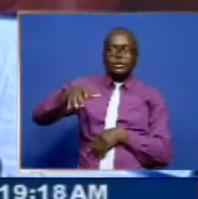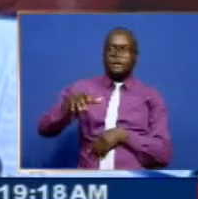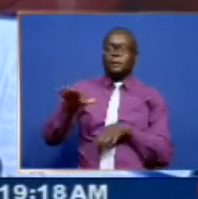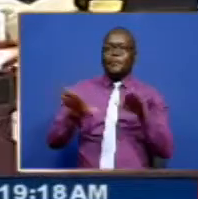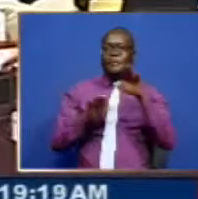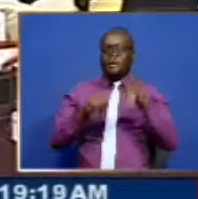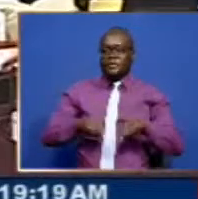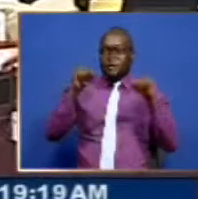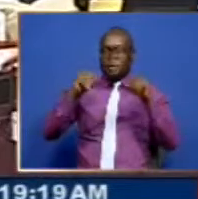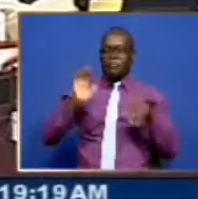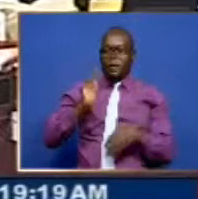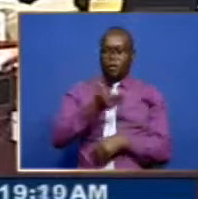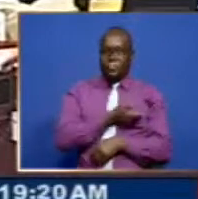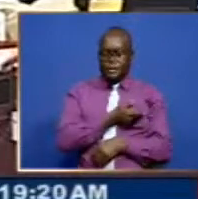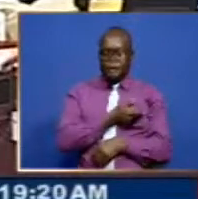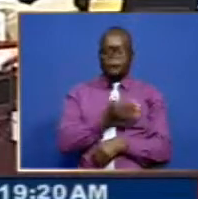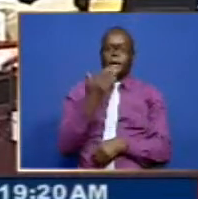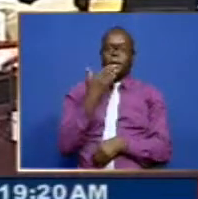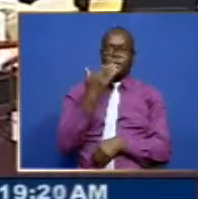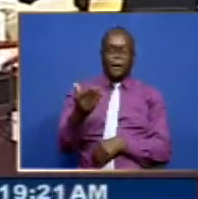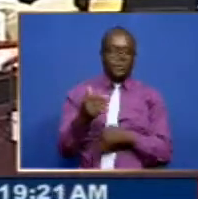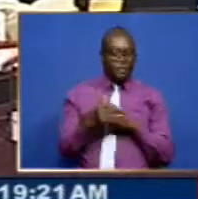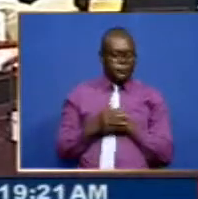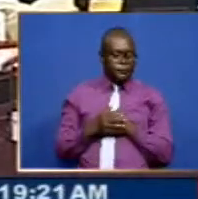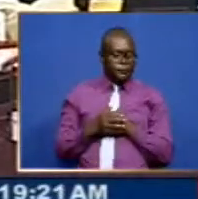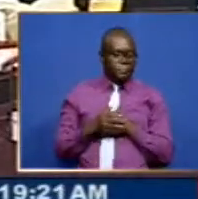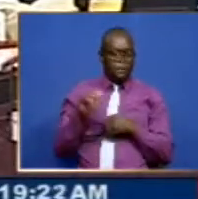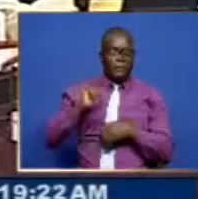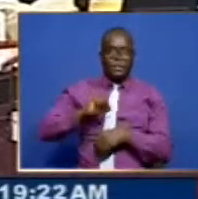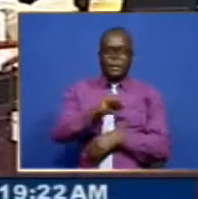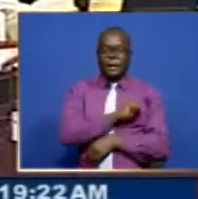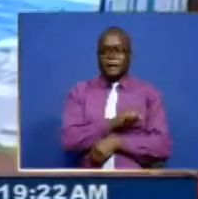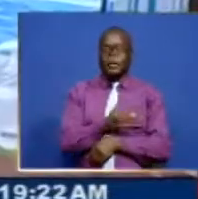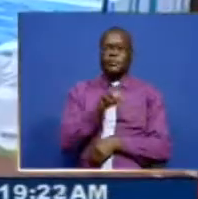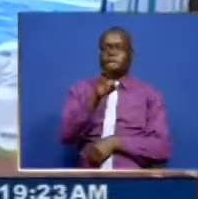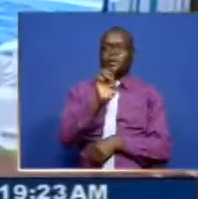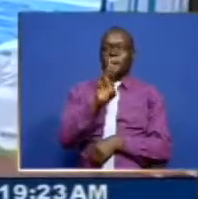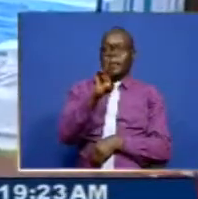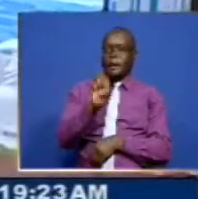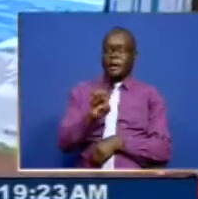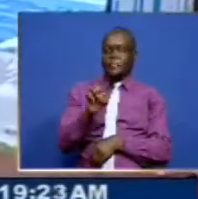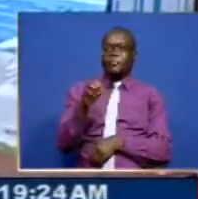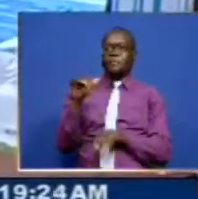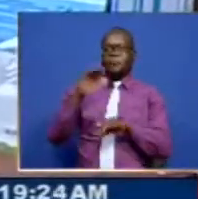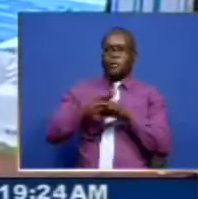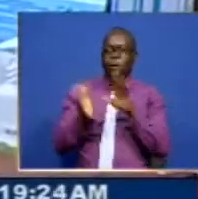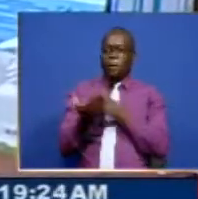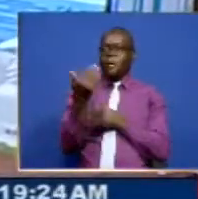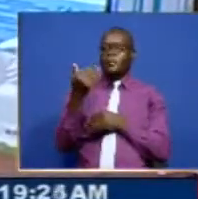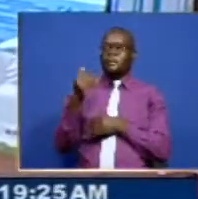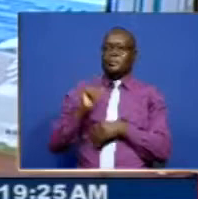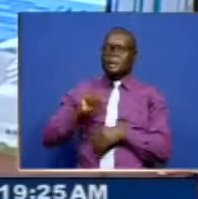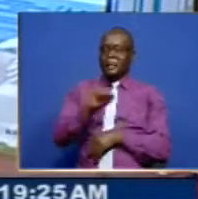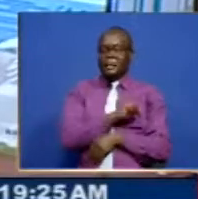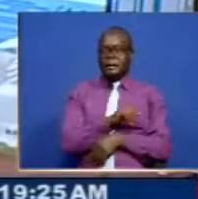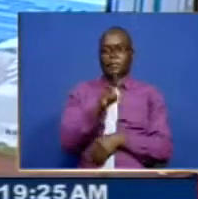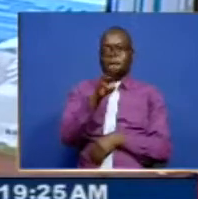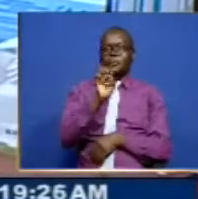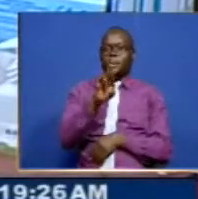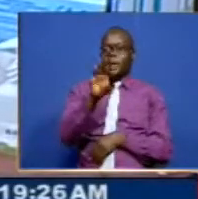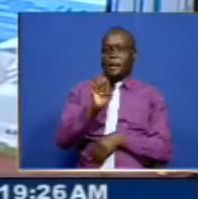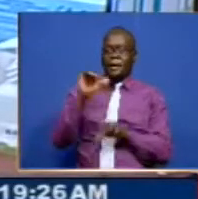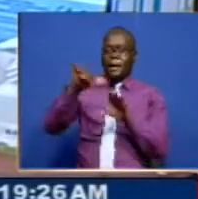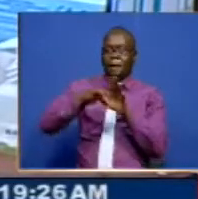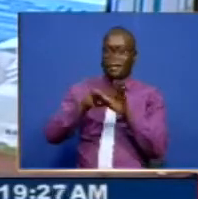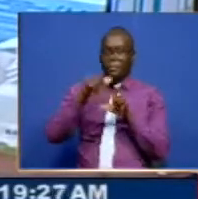of the committee. Thank you. Senator Petronira? Good morning. I'm Senator Petronila Were Lokorio, a member of